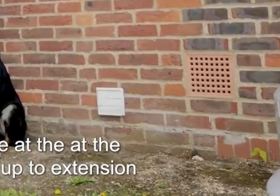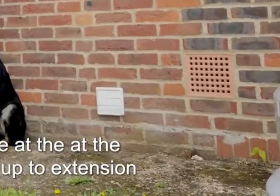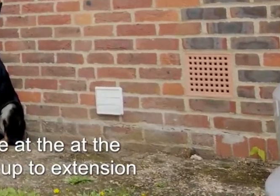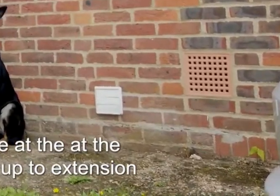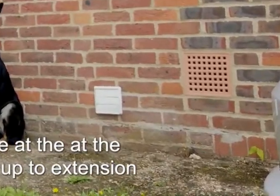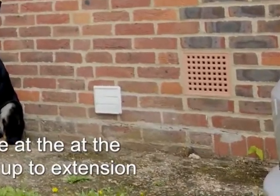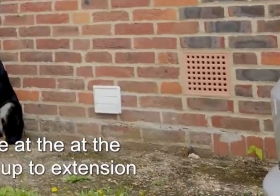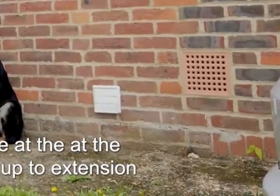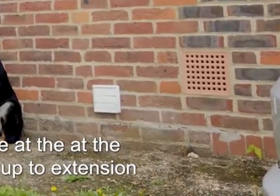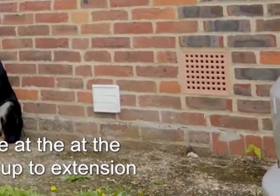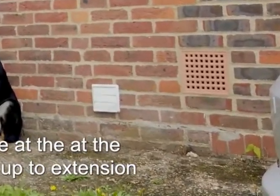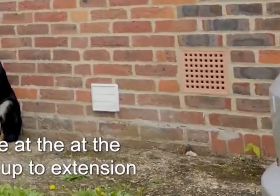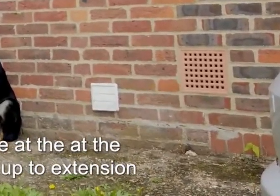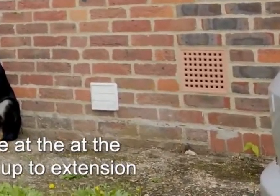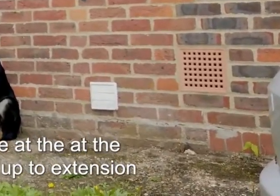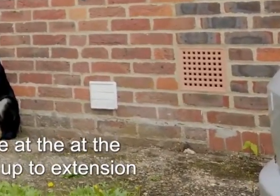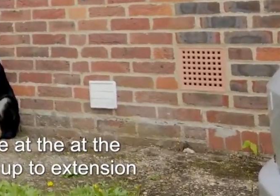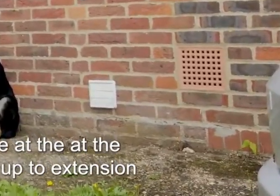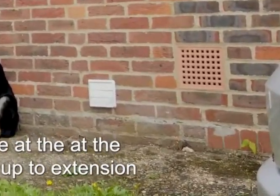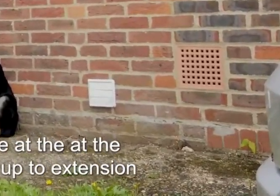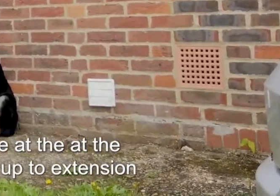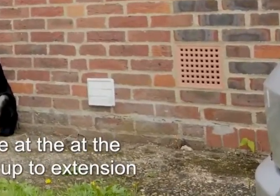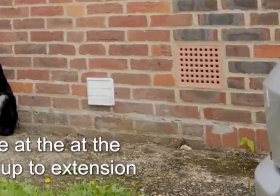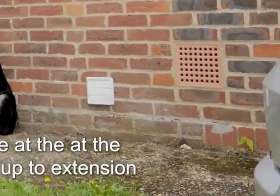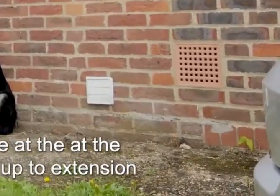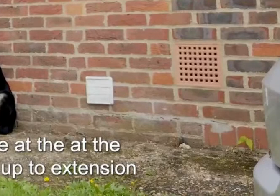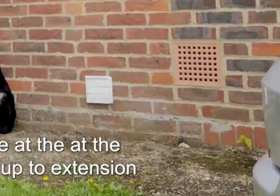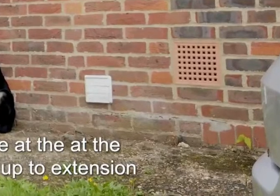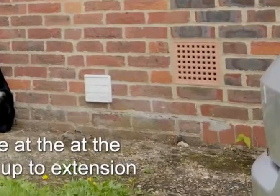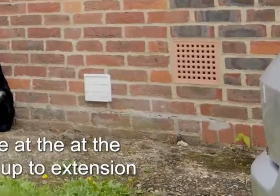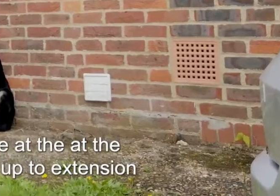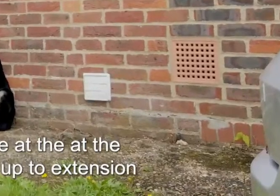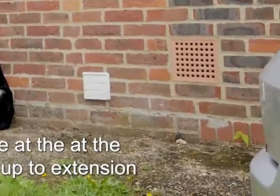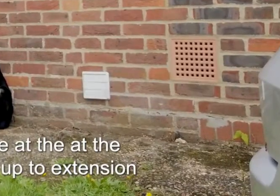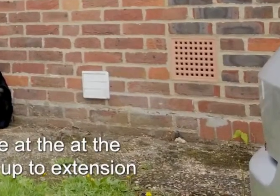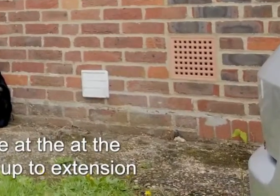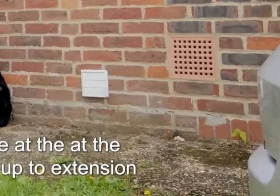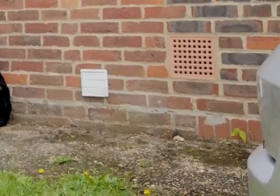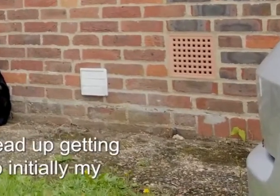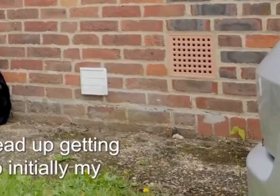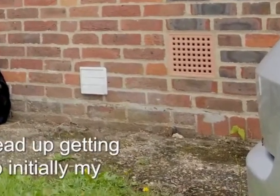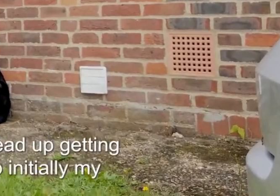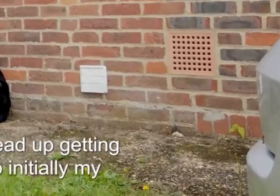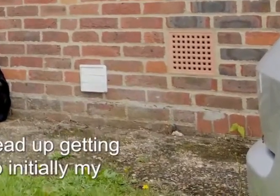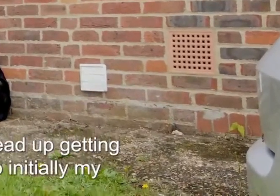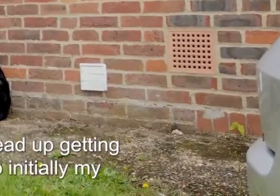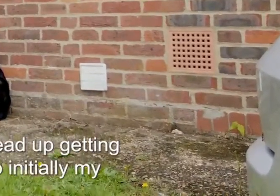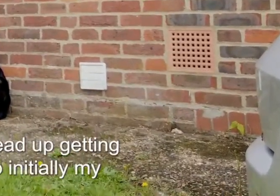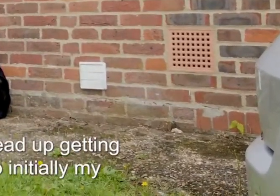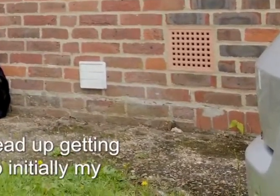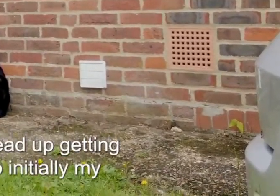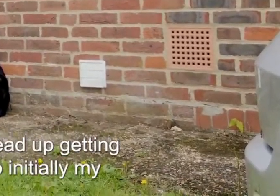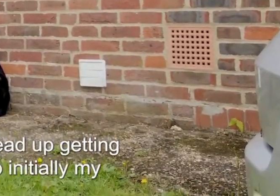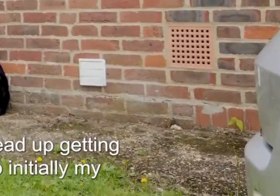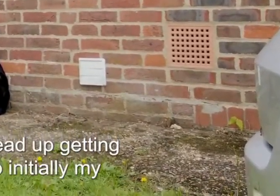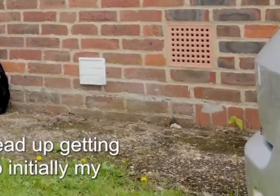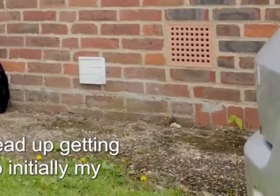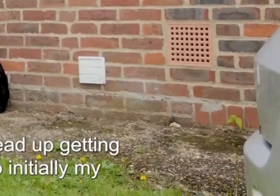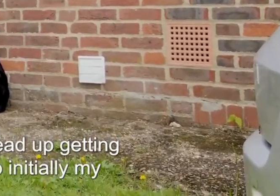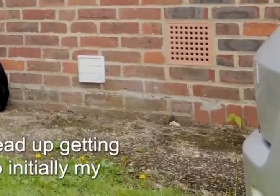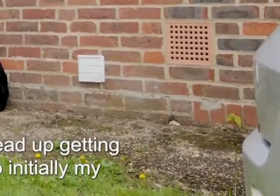fence at the top of the house. As we've gone up to the extension, Lottie is showing interest